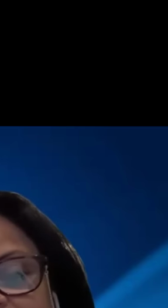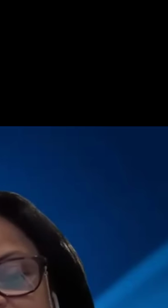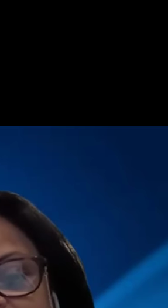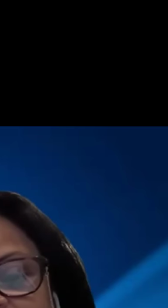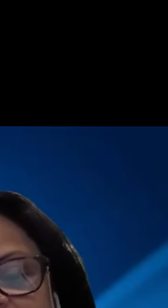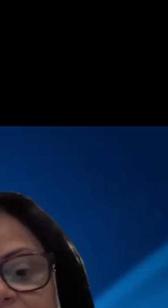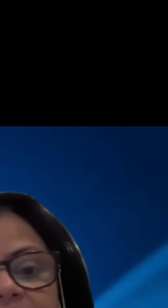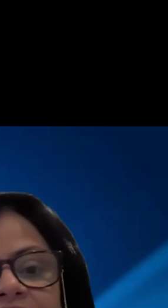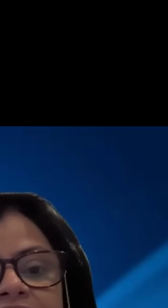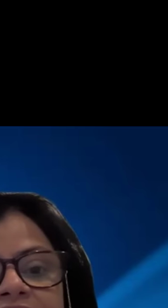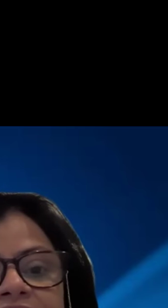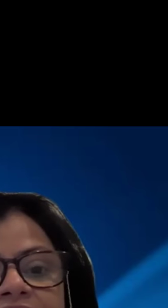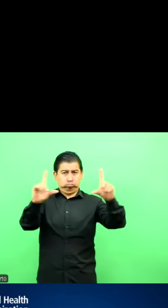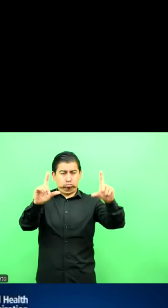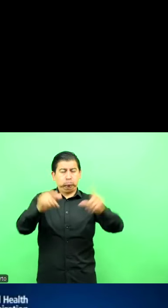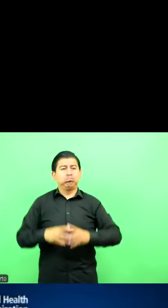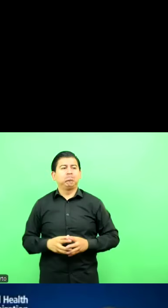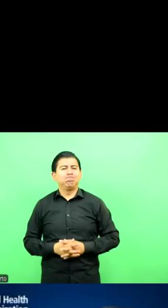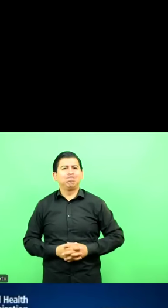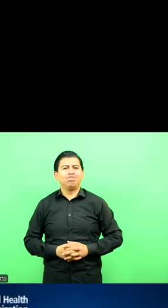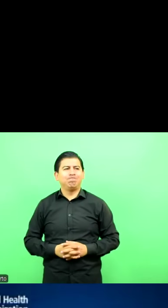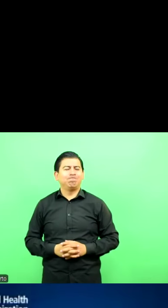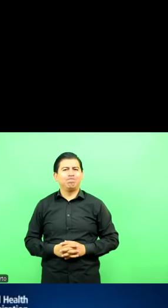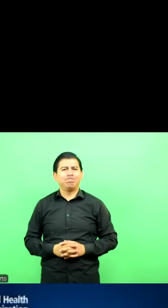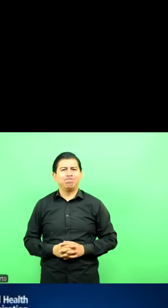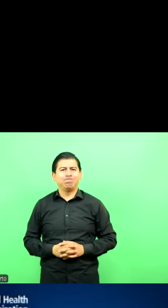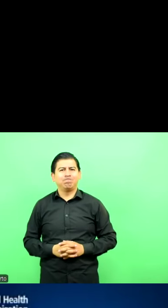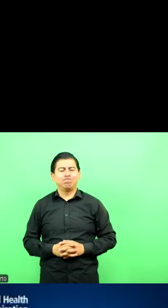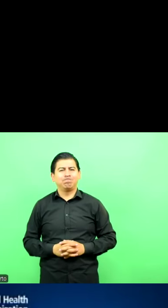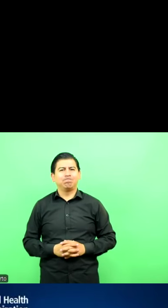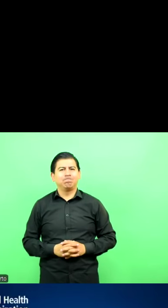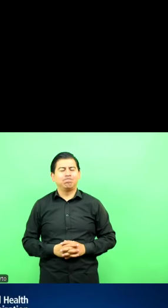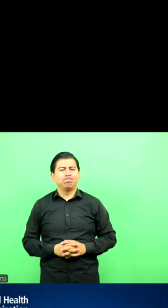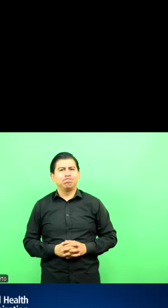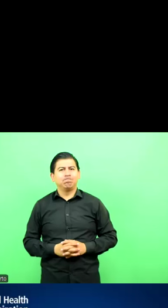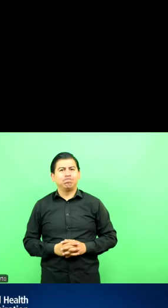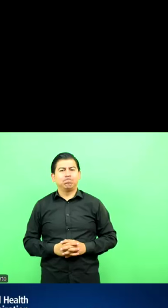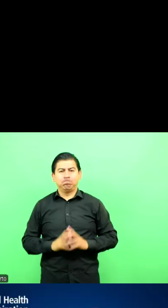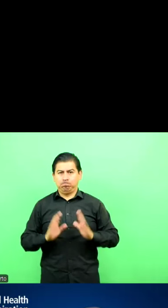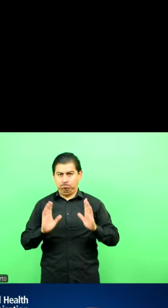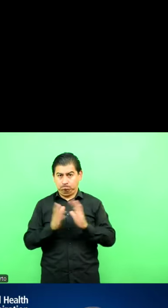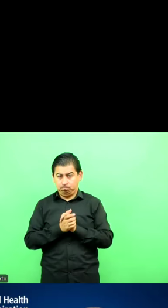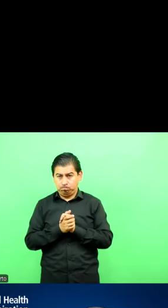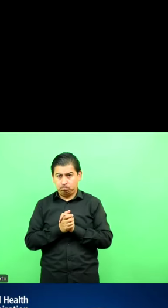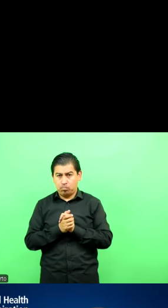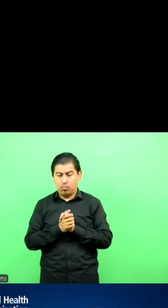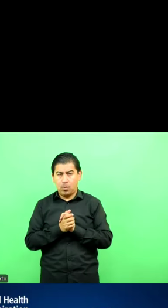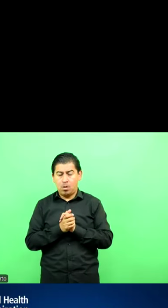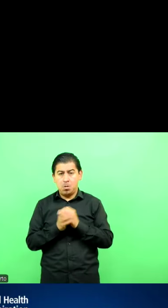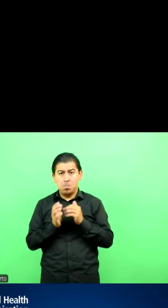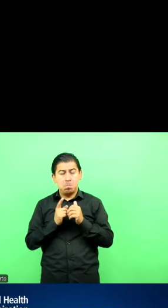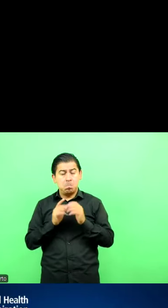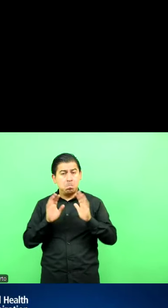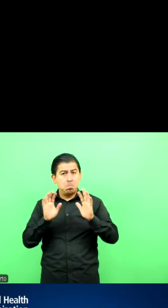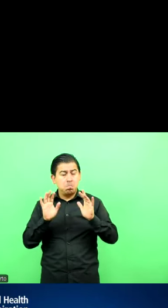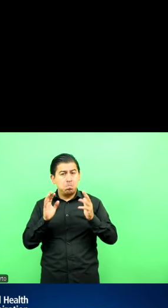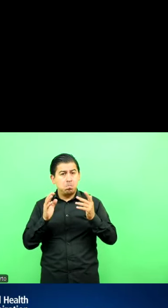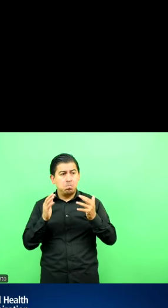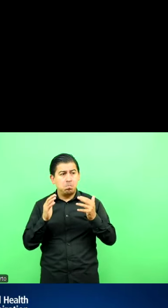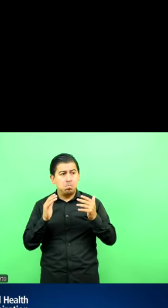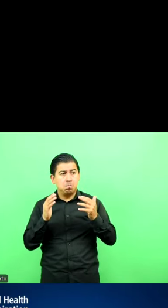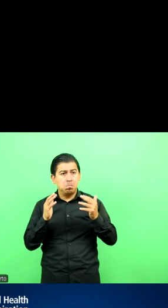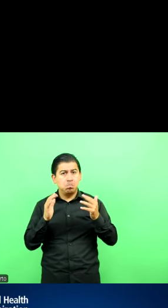today. So I just want to make sure first that if all of you are seeing my slides, is that